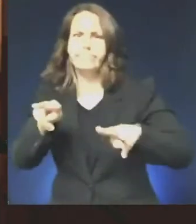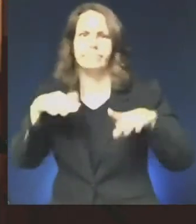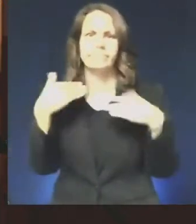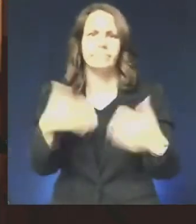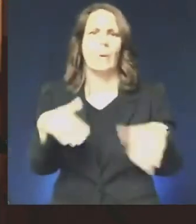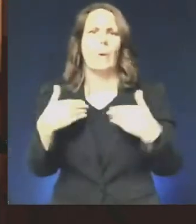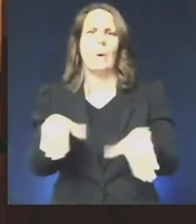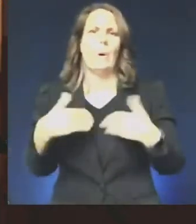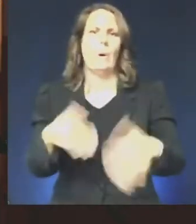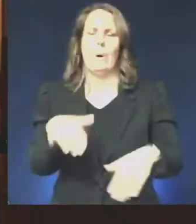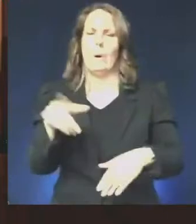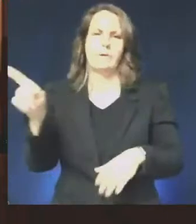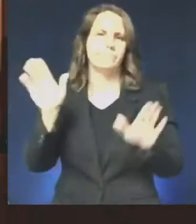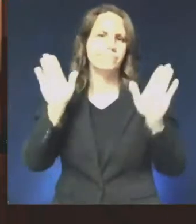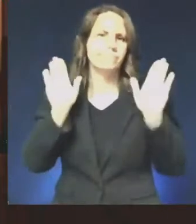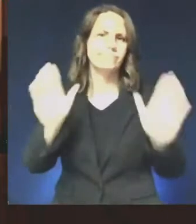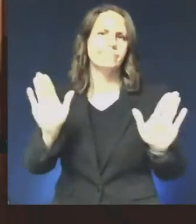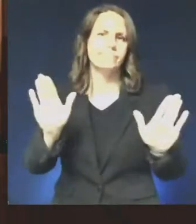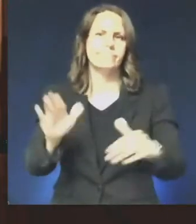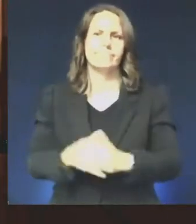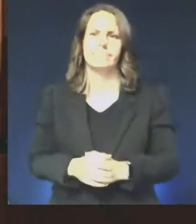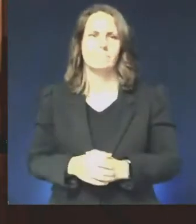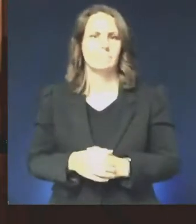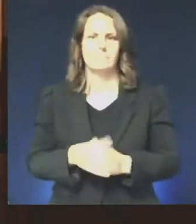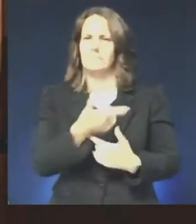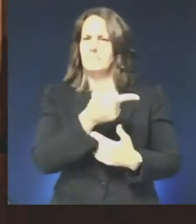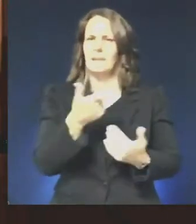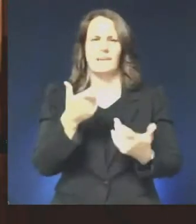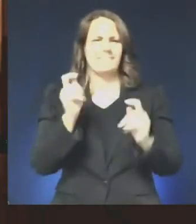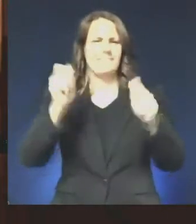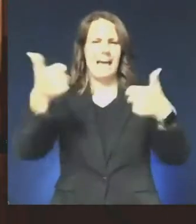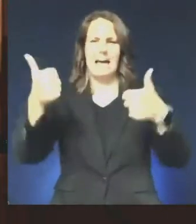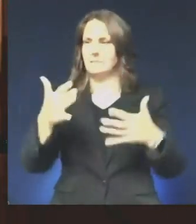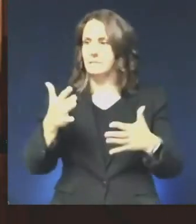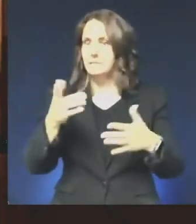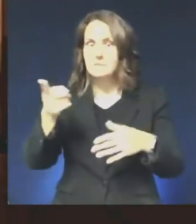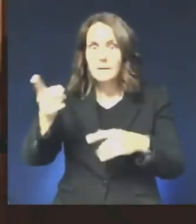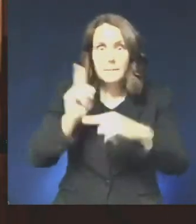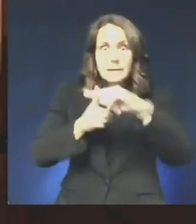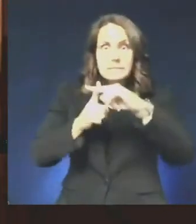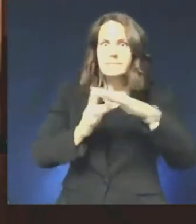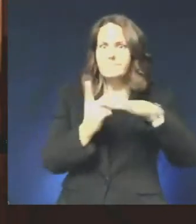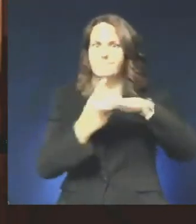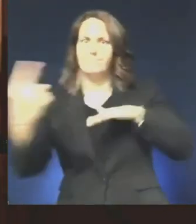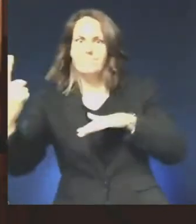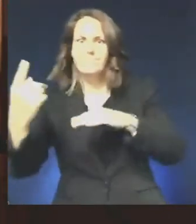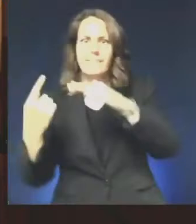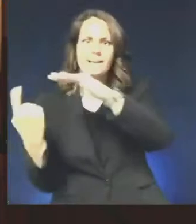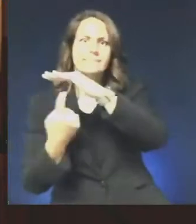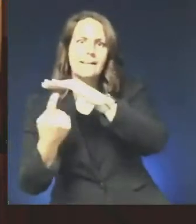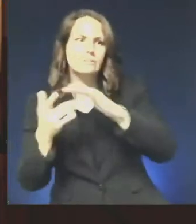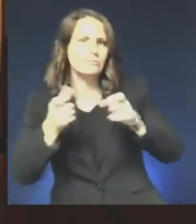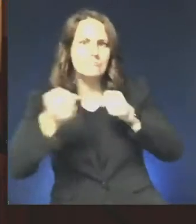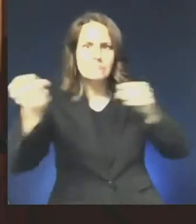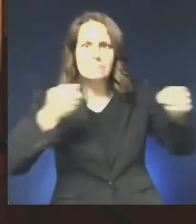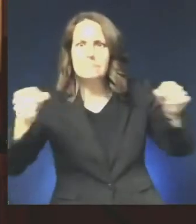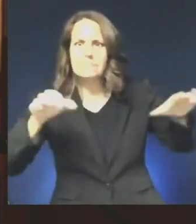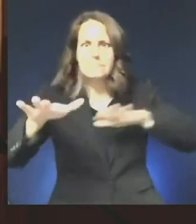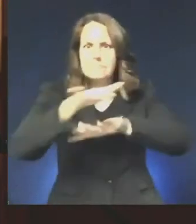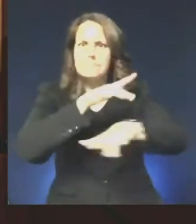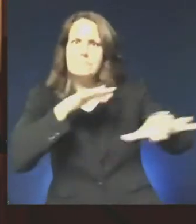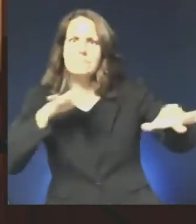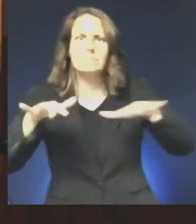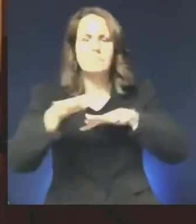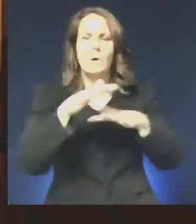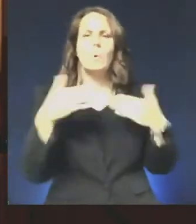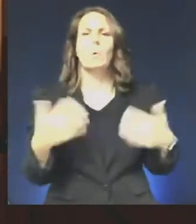alone doesn't stop the spread of COVID. It's testing along with isolation and quarantine that actually stops the